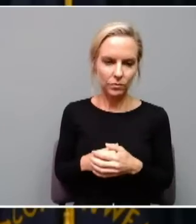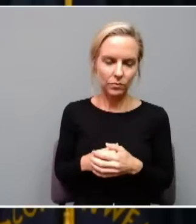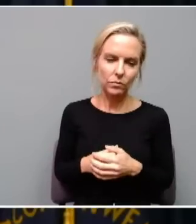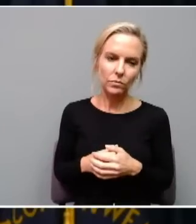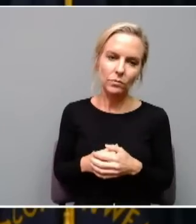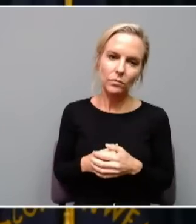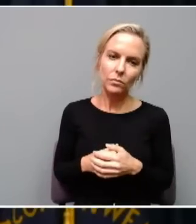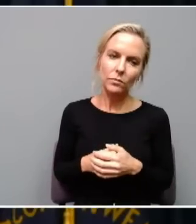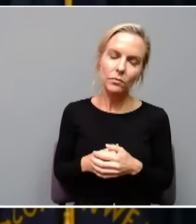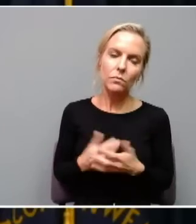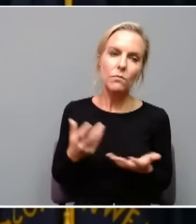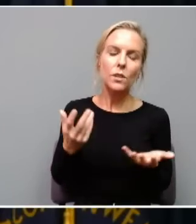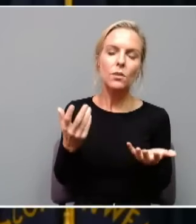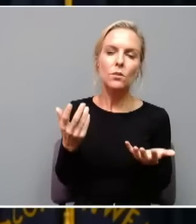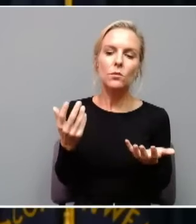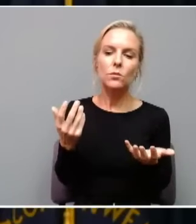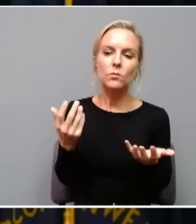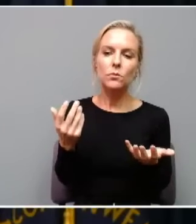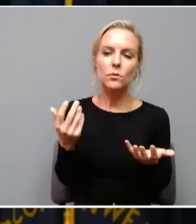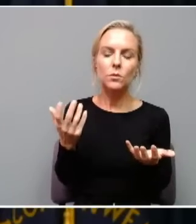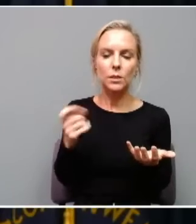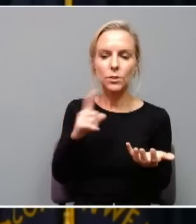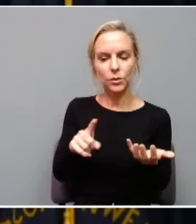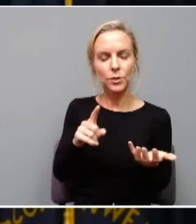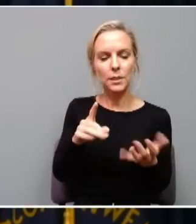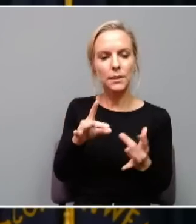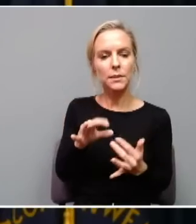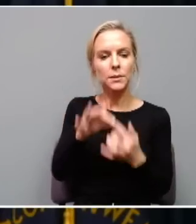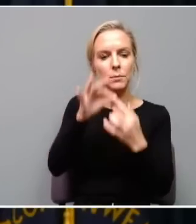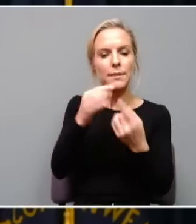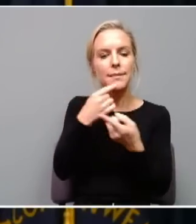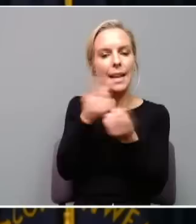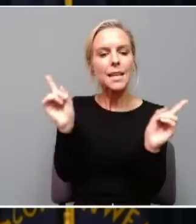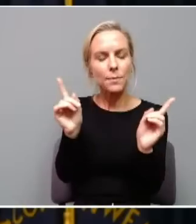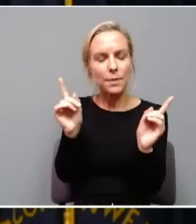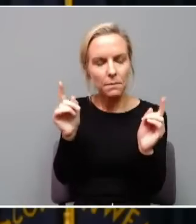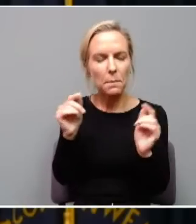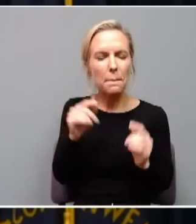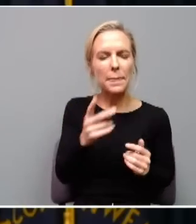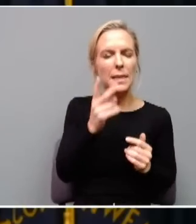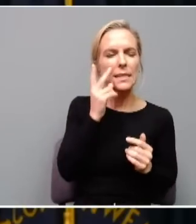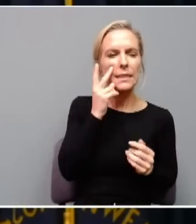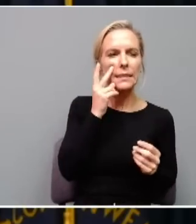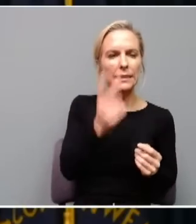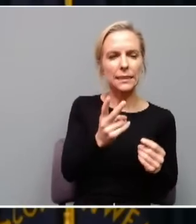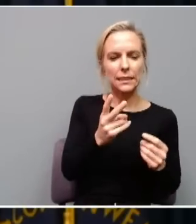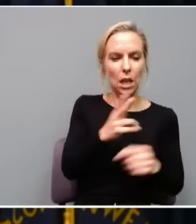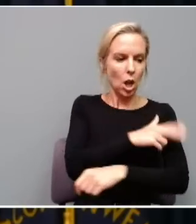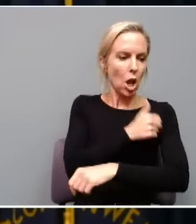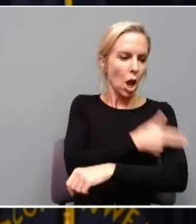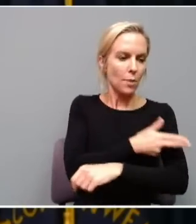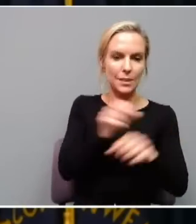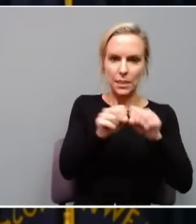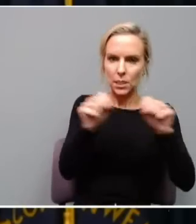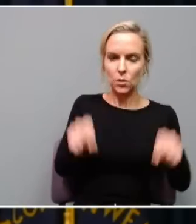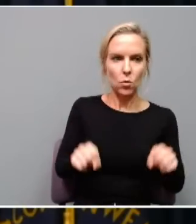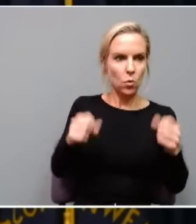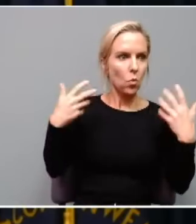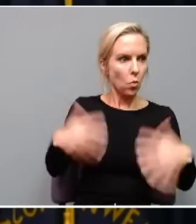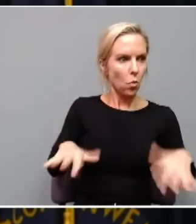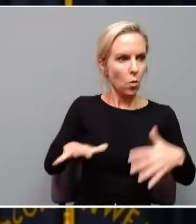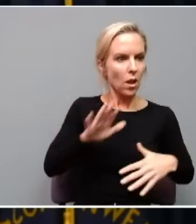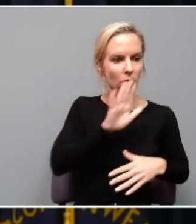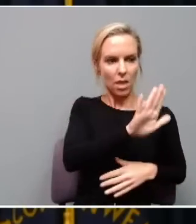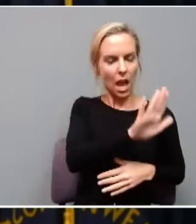Do want to give a special shout out. We've been seeing from our hospital systems great collaboration in ways we never